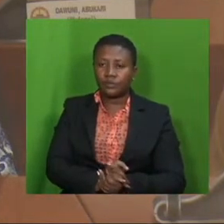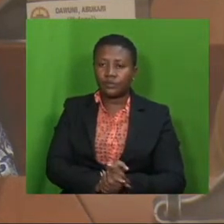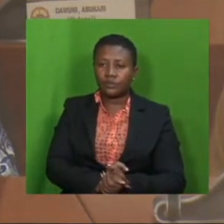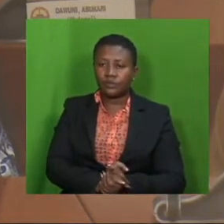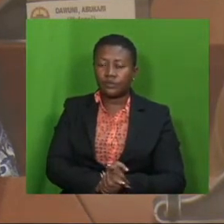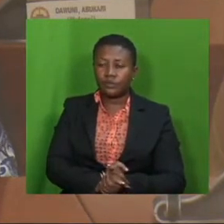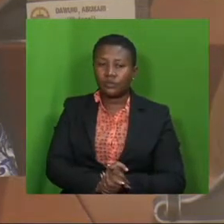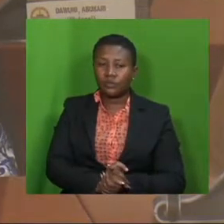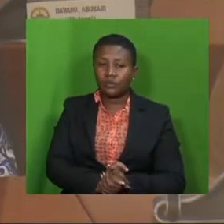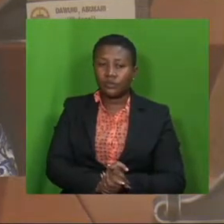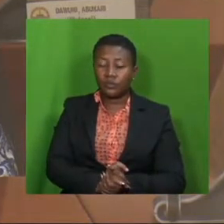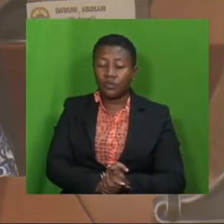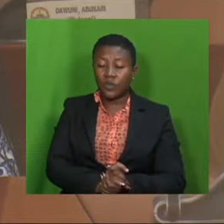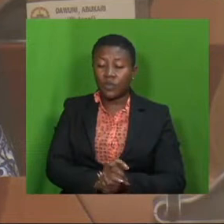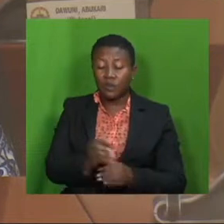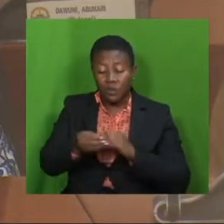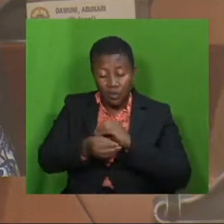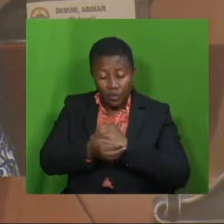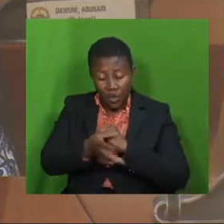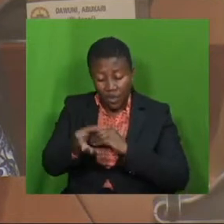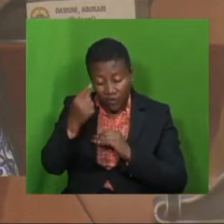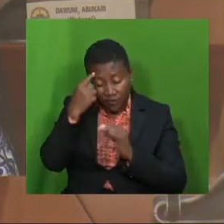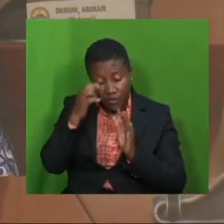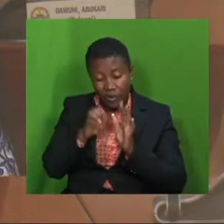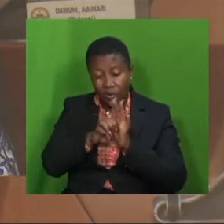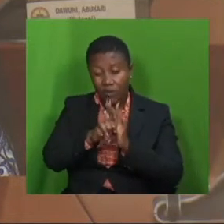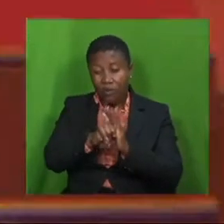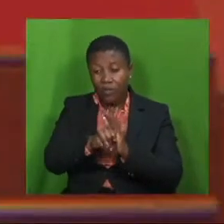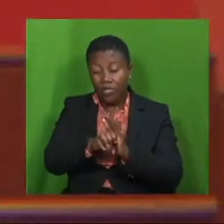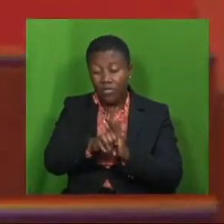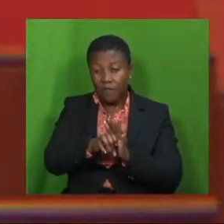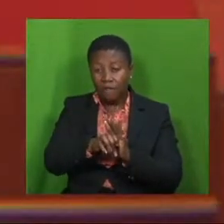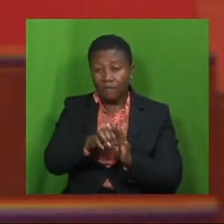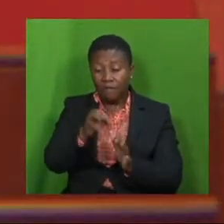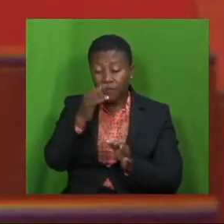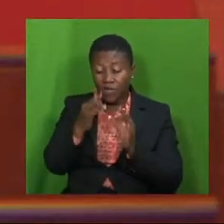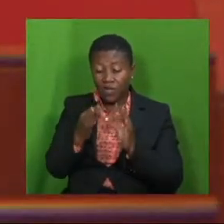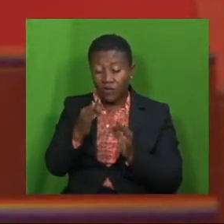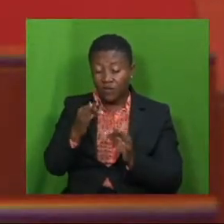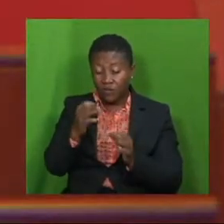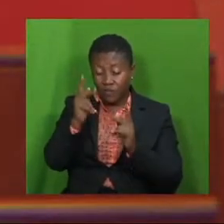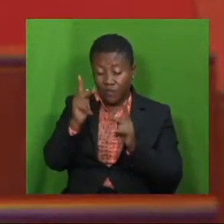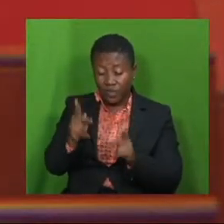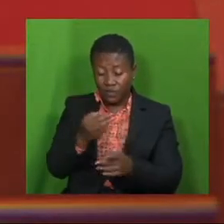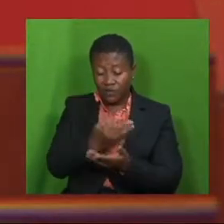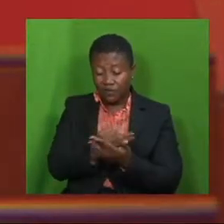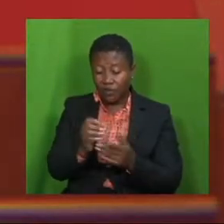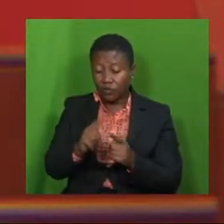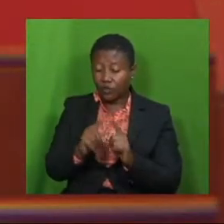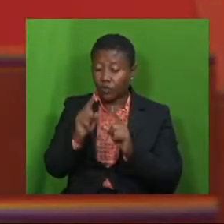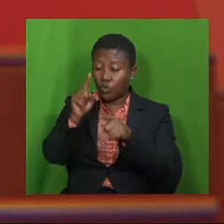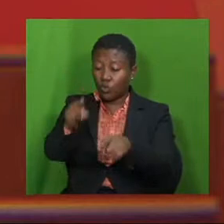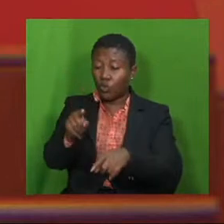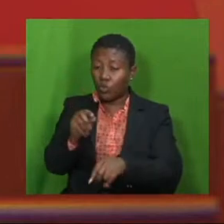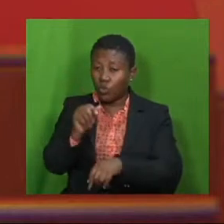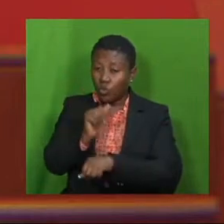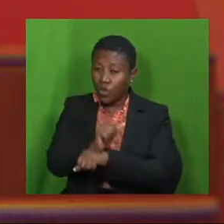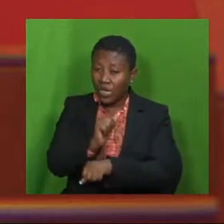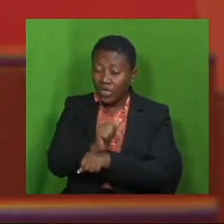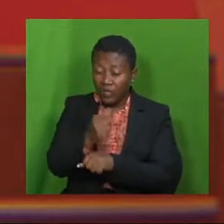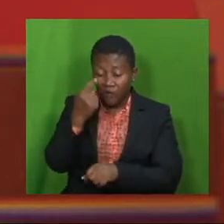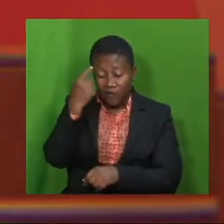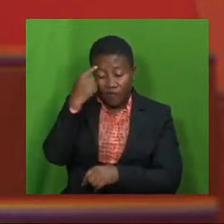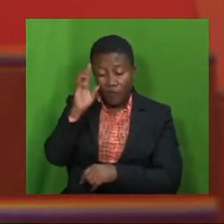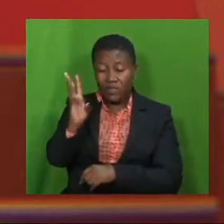In India, for example, if a member fails to attend meetings of the Lok Sabha for a period of 60